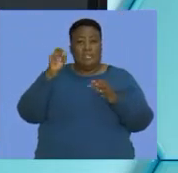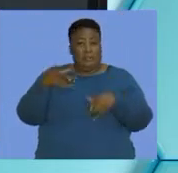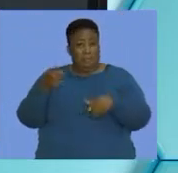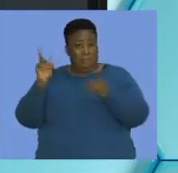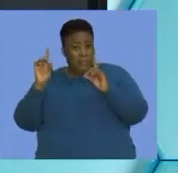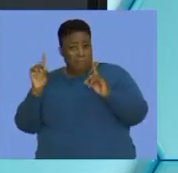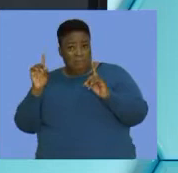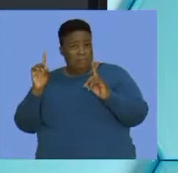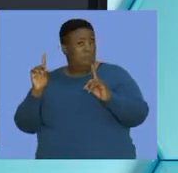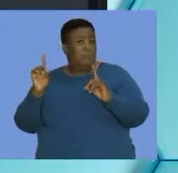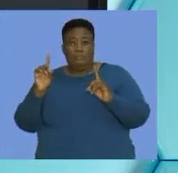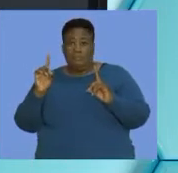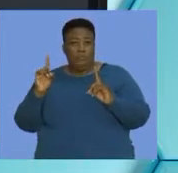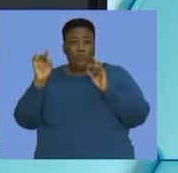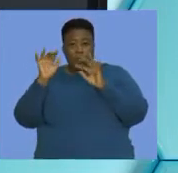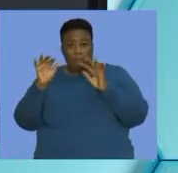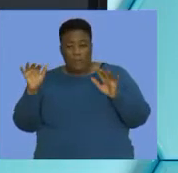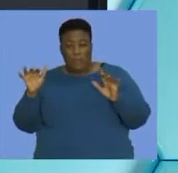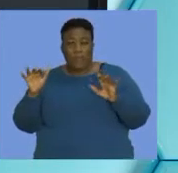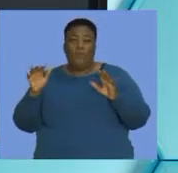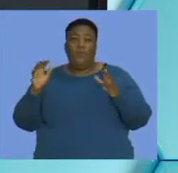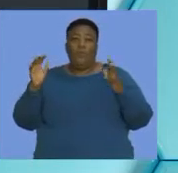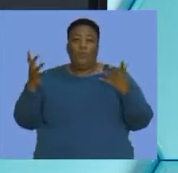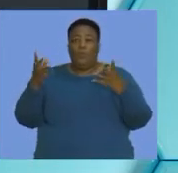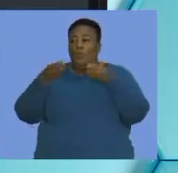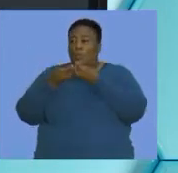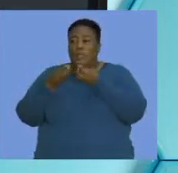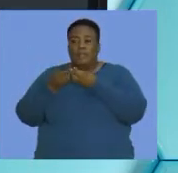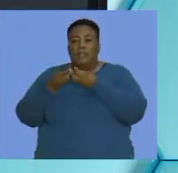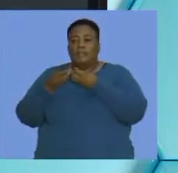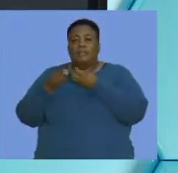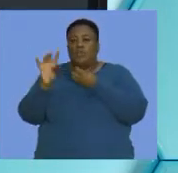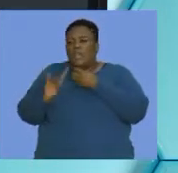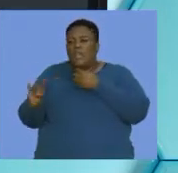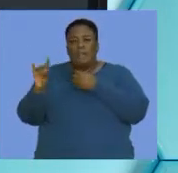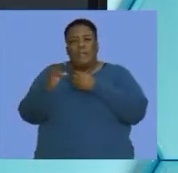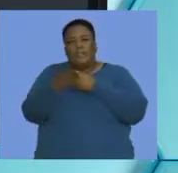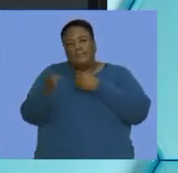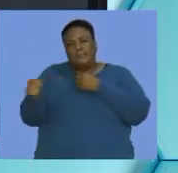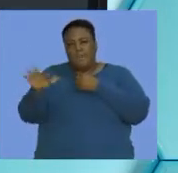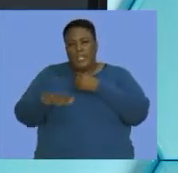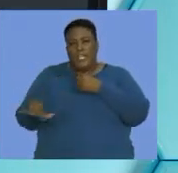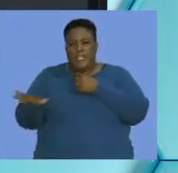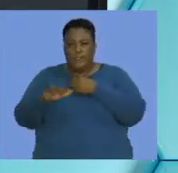a hazard in terms of the people or the organisms living in that area.